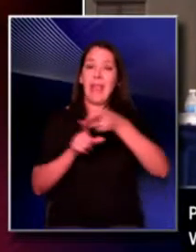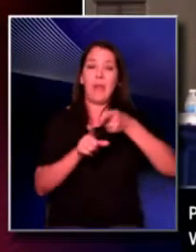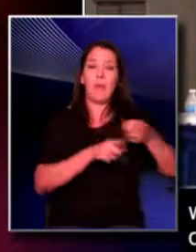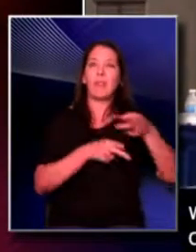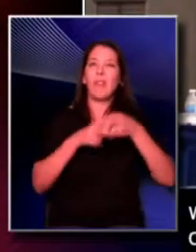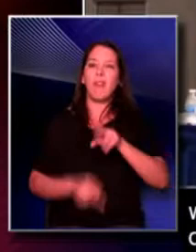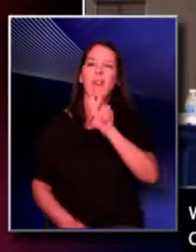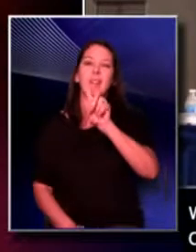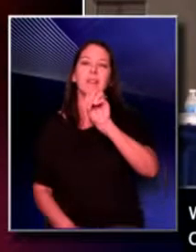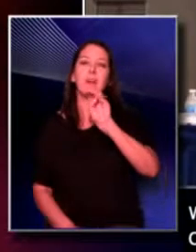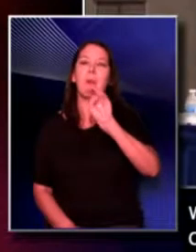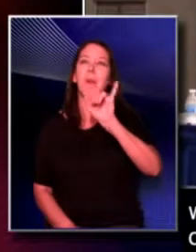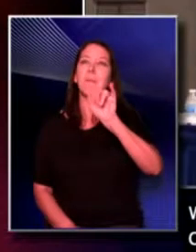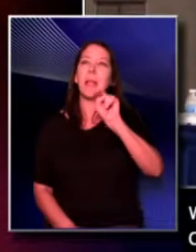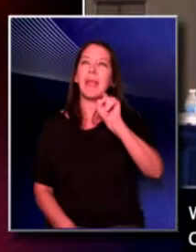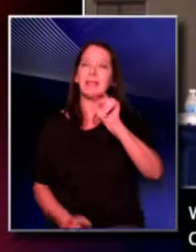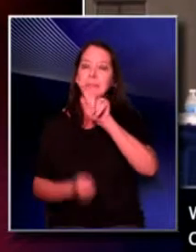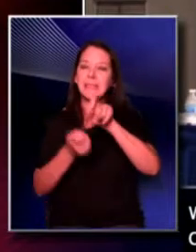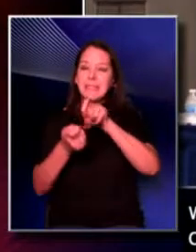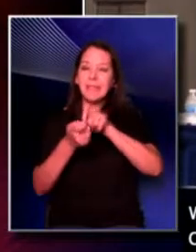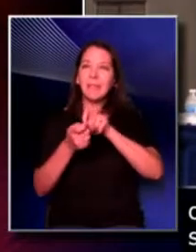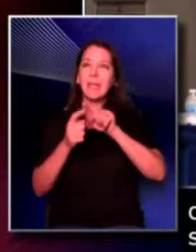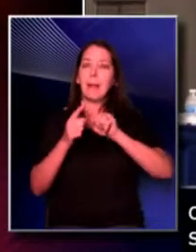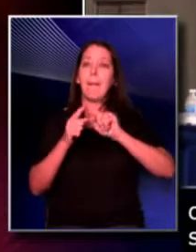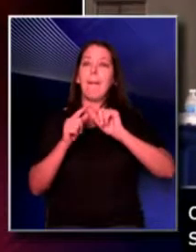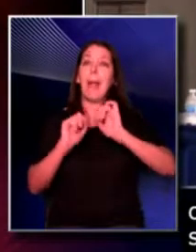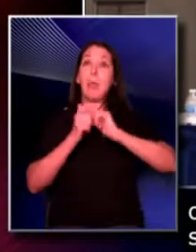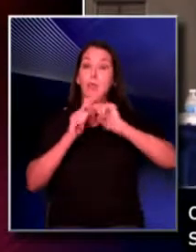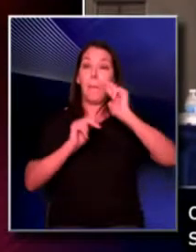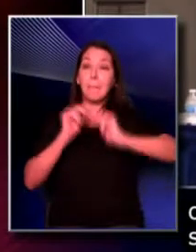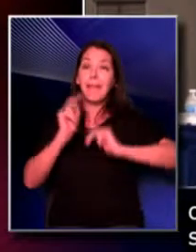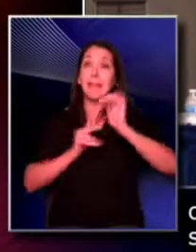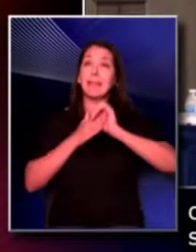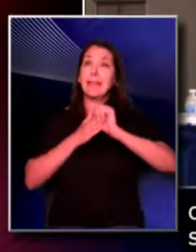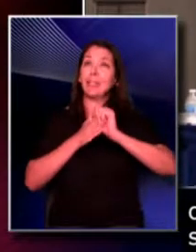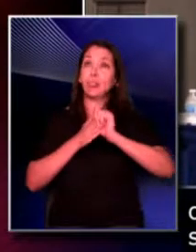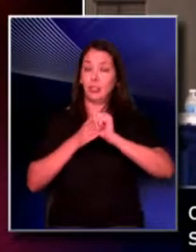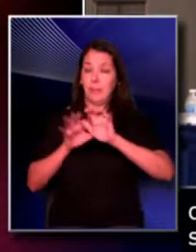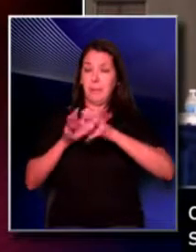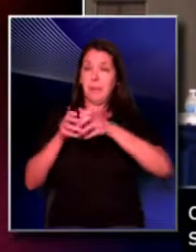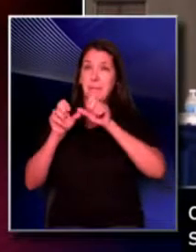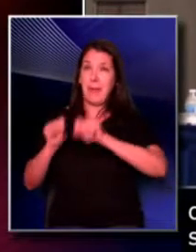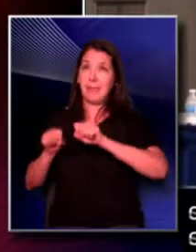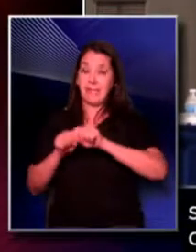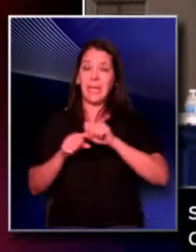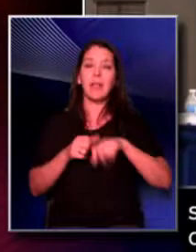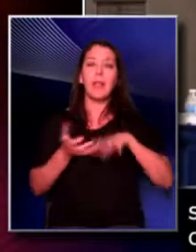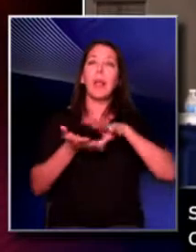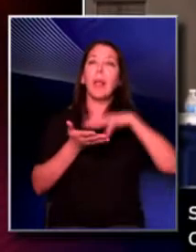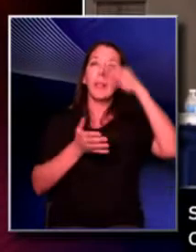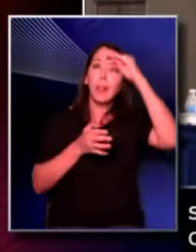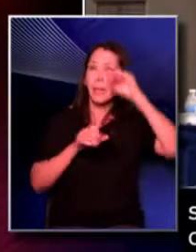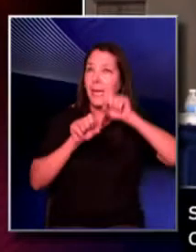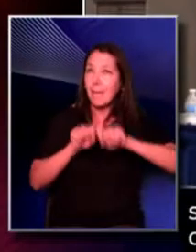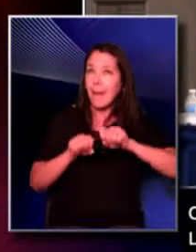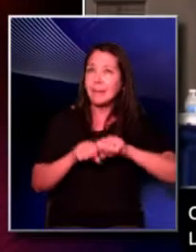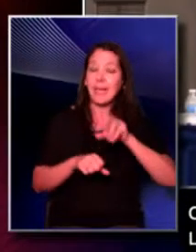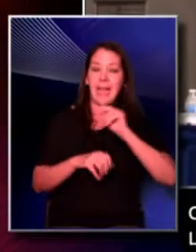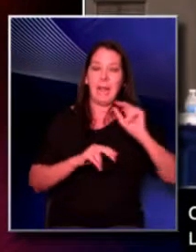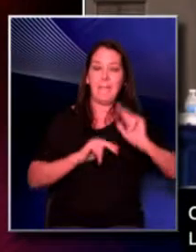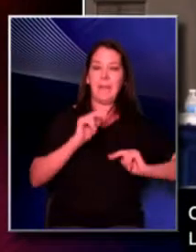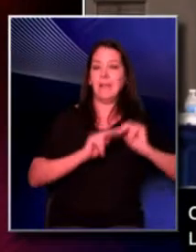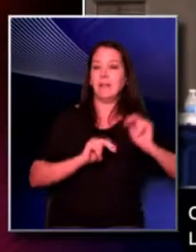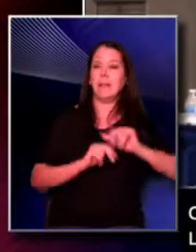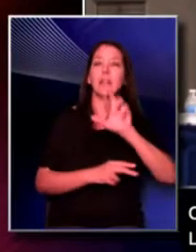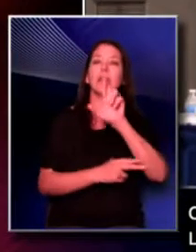domains, specifically building leadership capacity, building learning capacity, and building